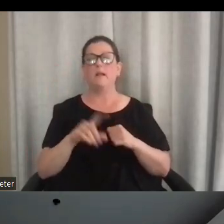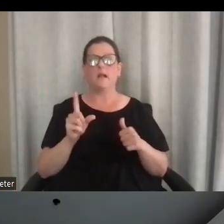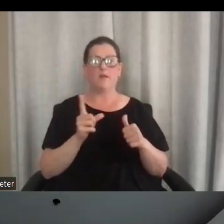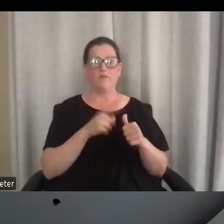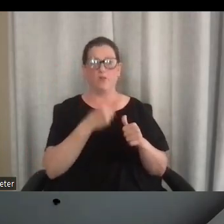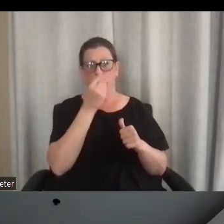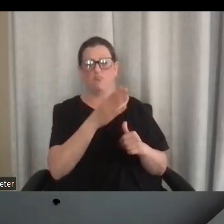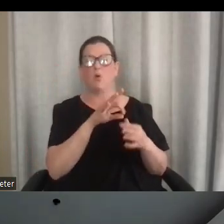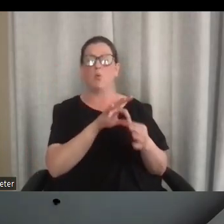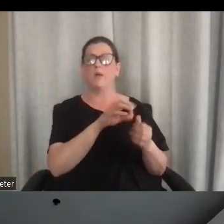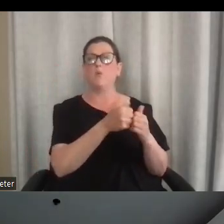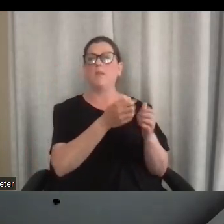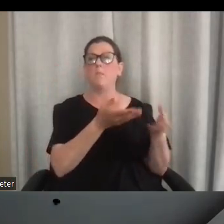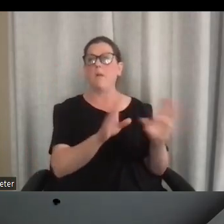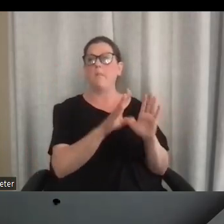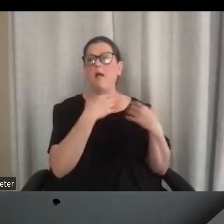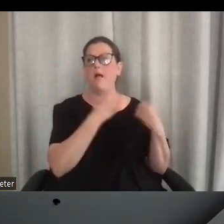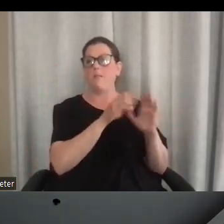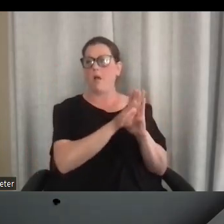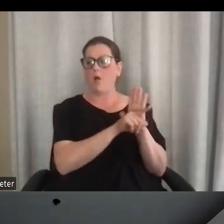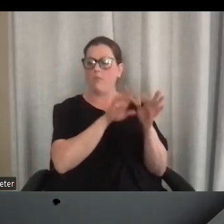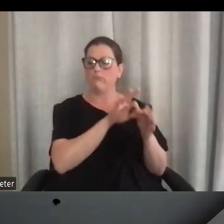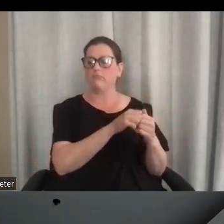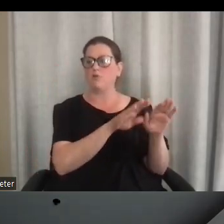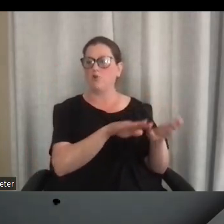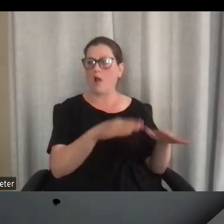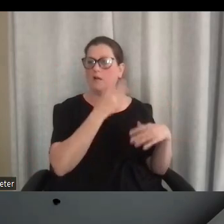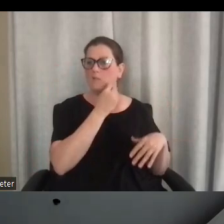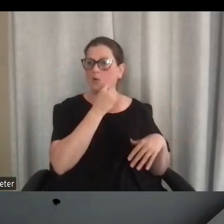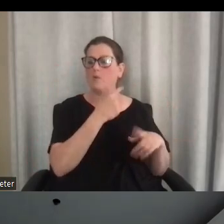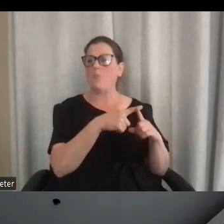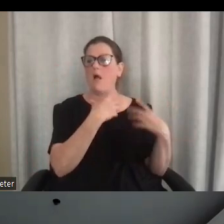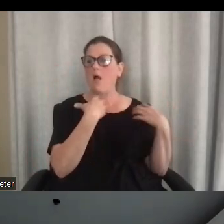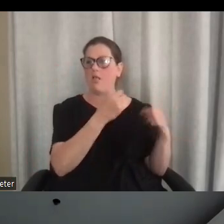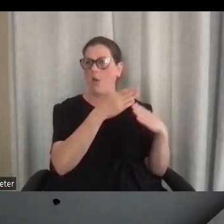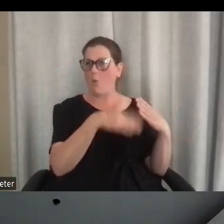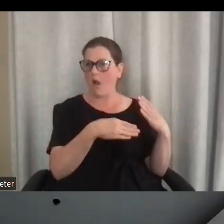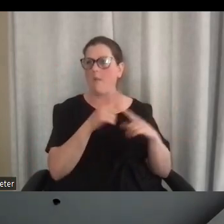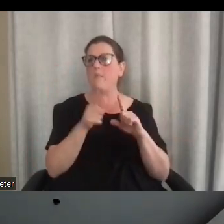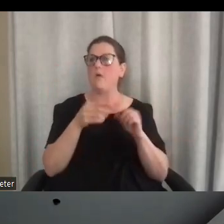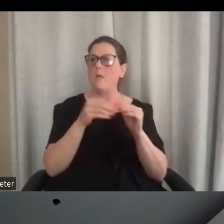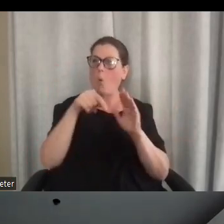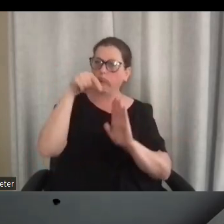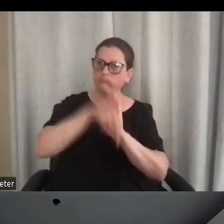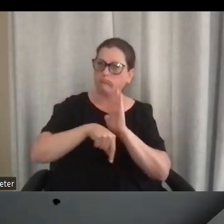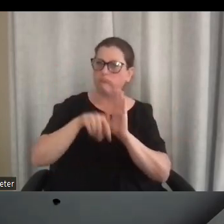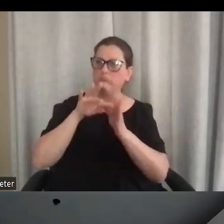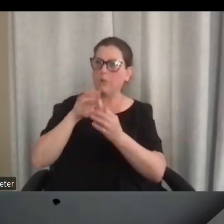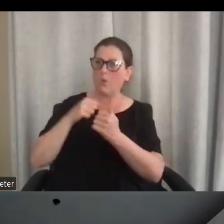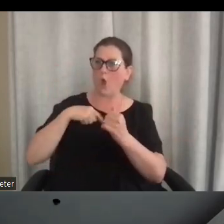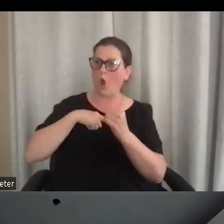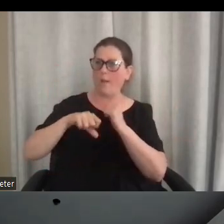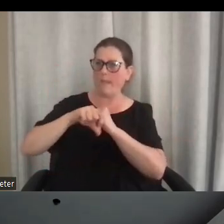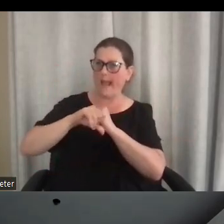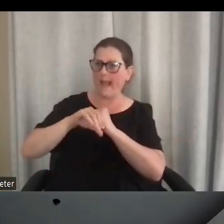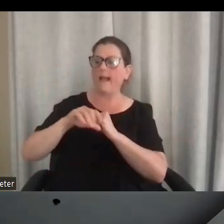the public health background of childhood experiences and health outcomes, and then going into more in-depth about our campaign. Then